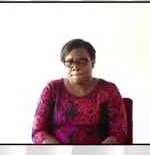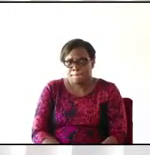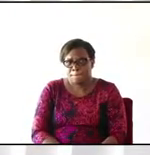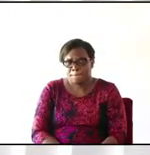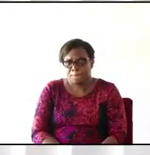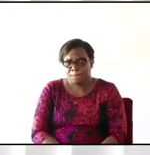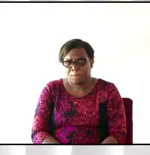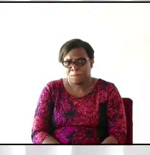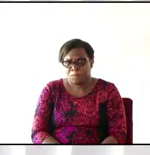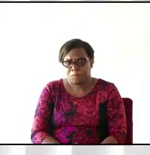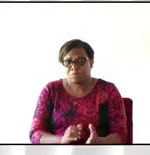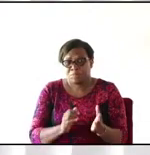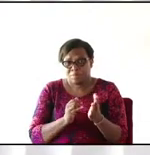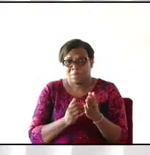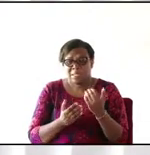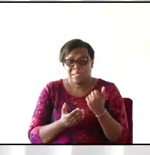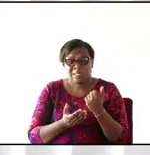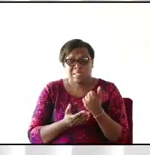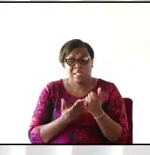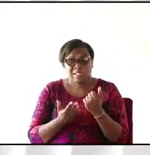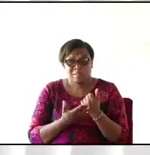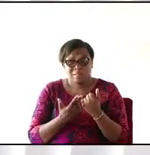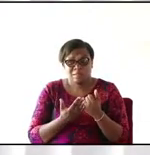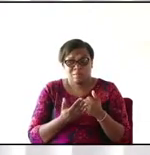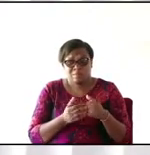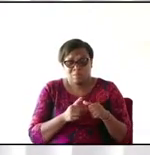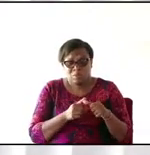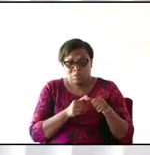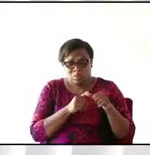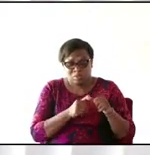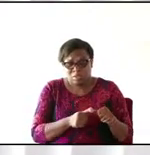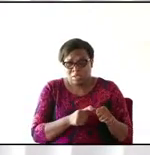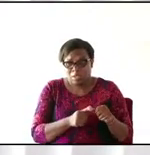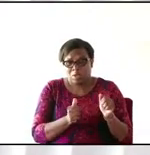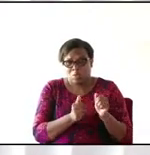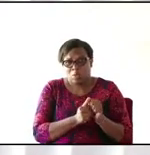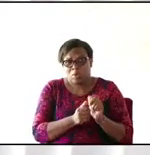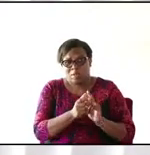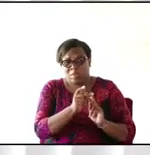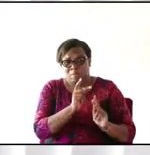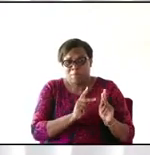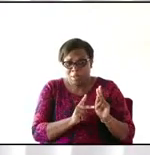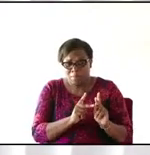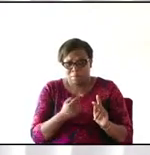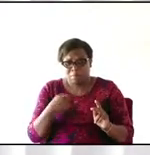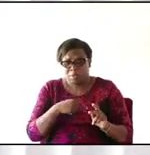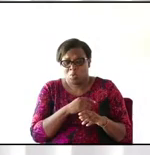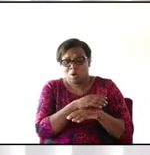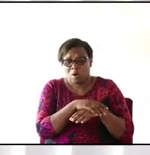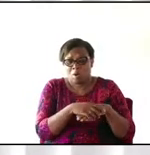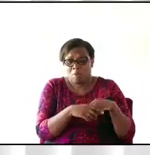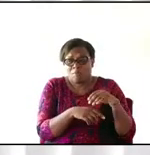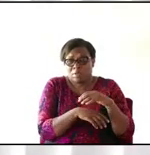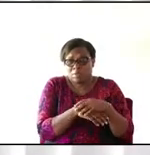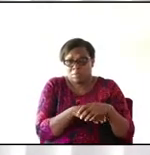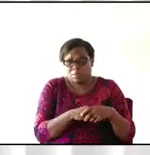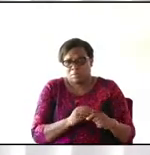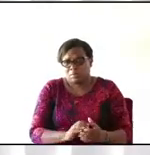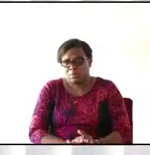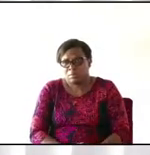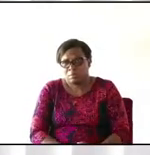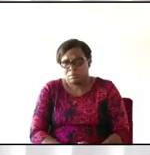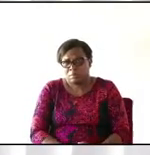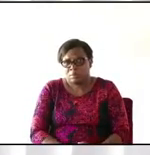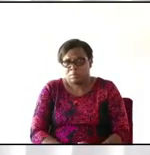It is easy to remain among people that we are comfortable with. It